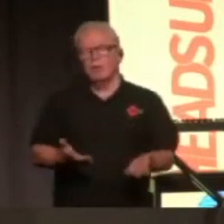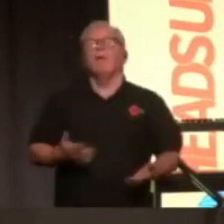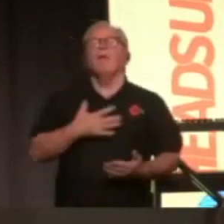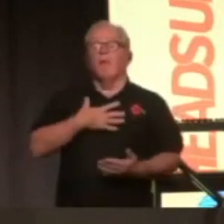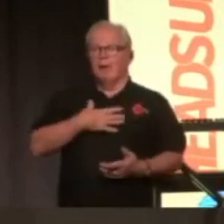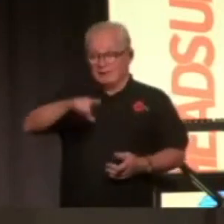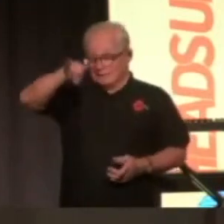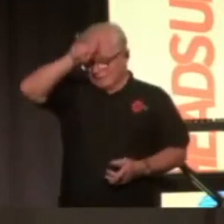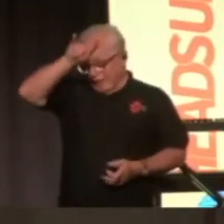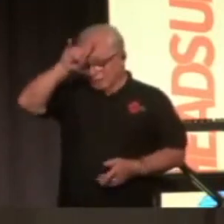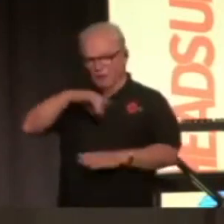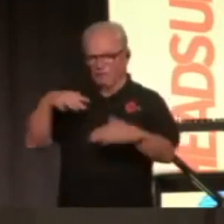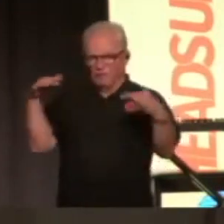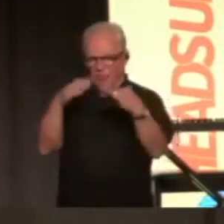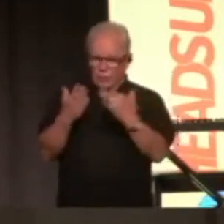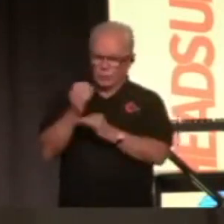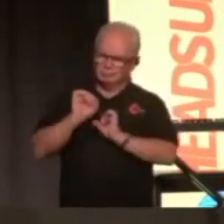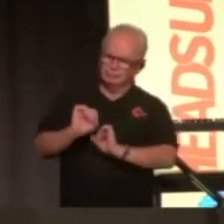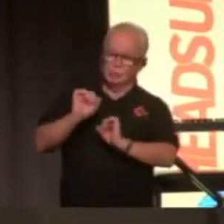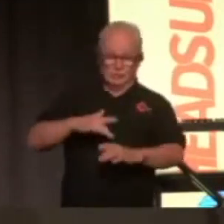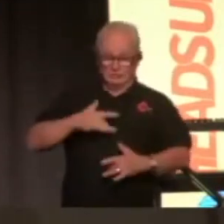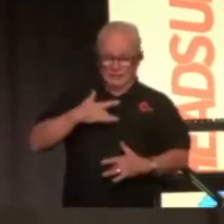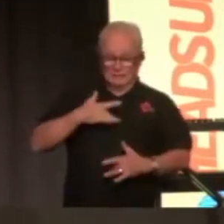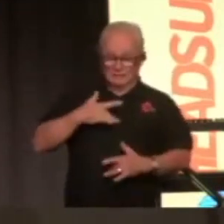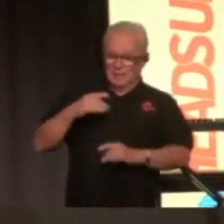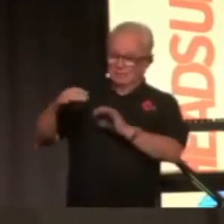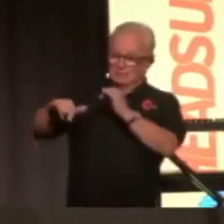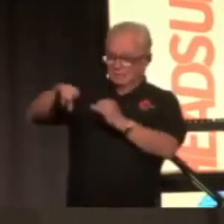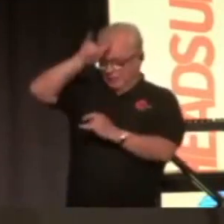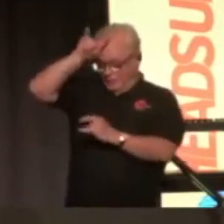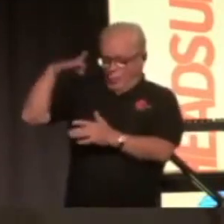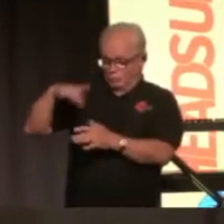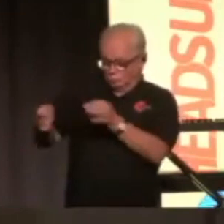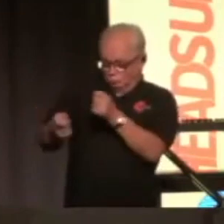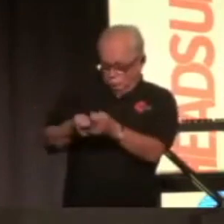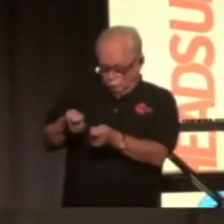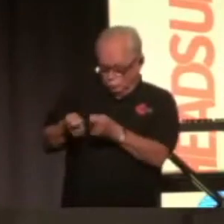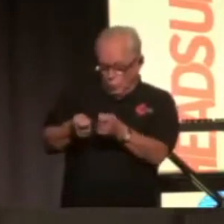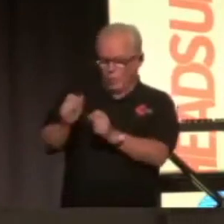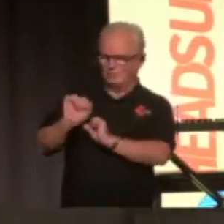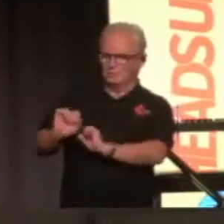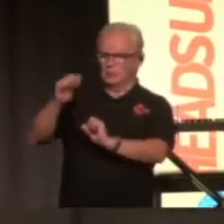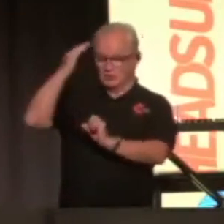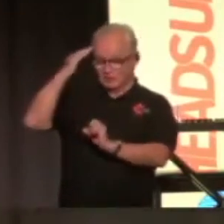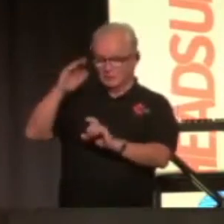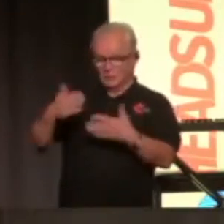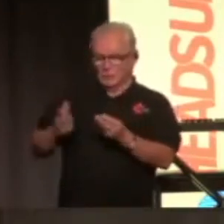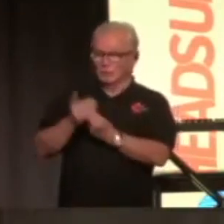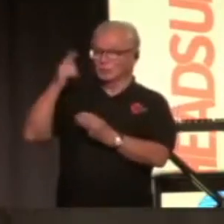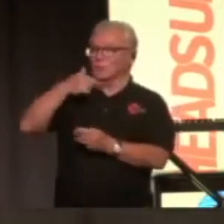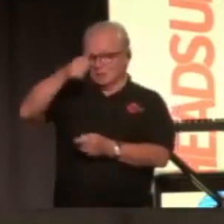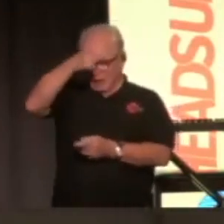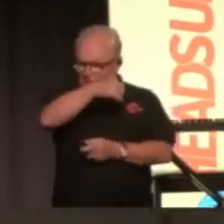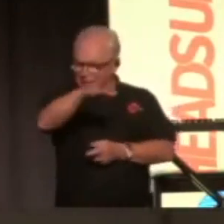The devil is not fighting you over your feelings. He's fighting you over your head. And God has given you the heads up today. And he's saying, don't